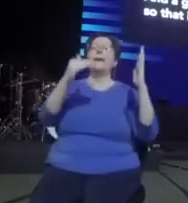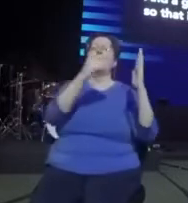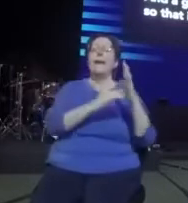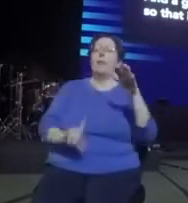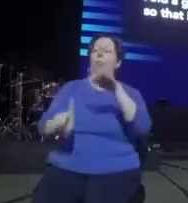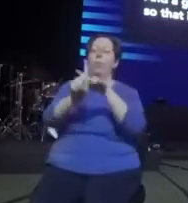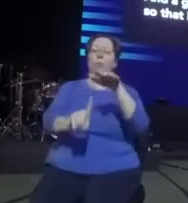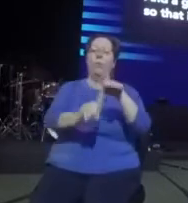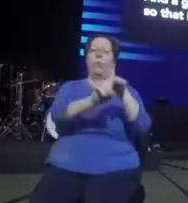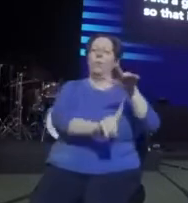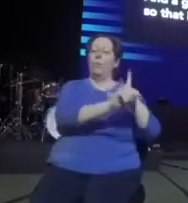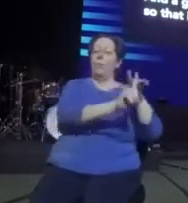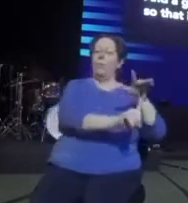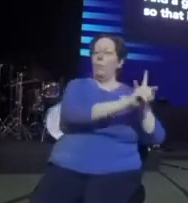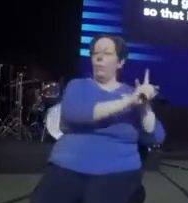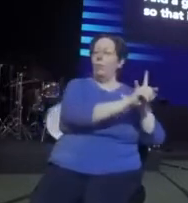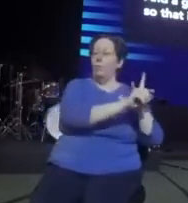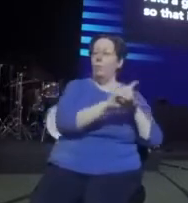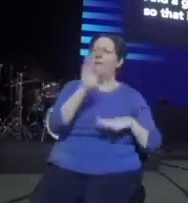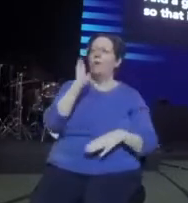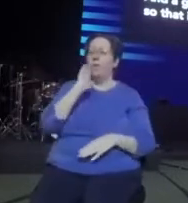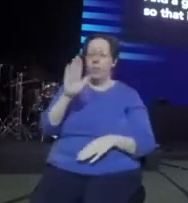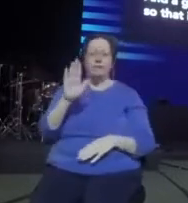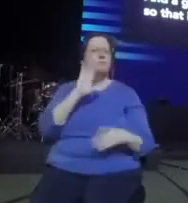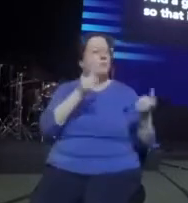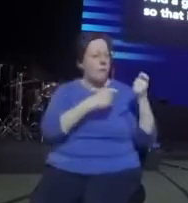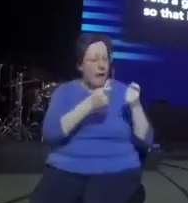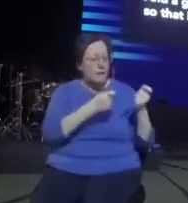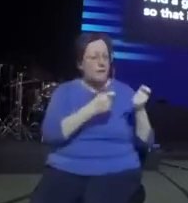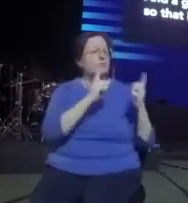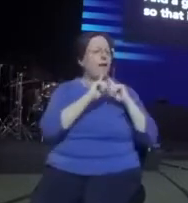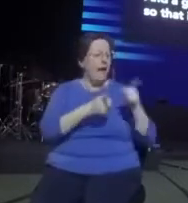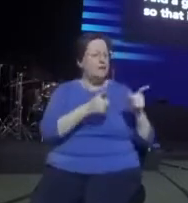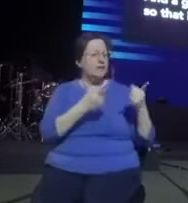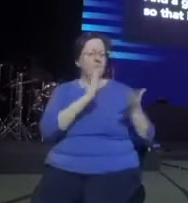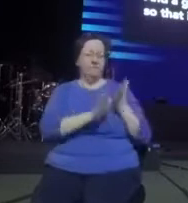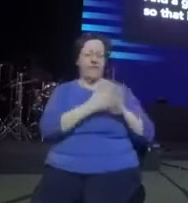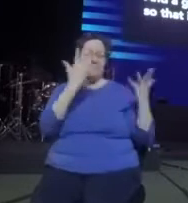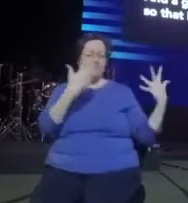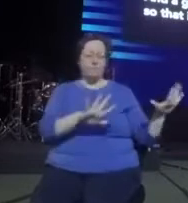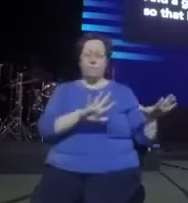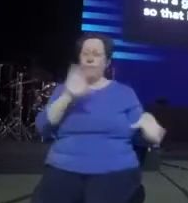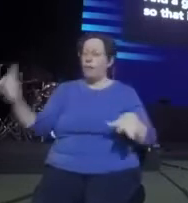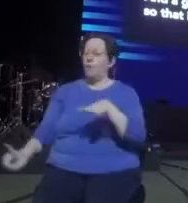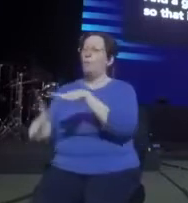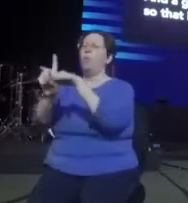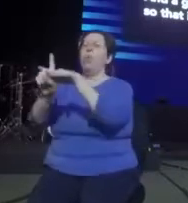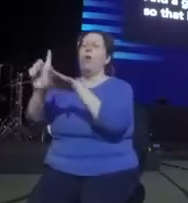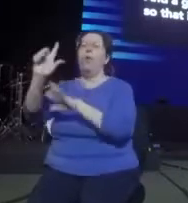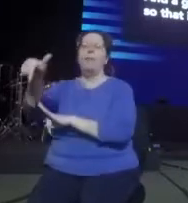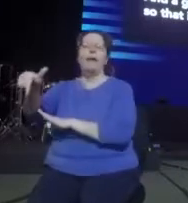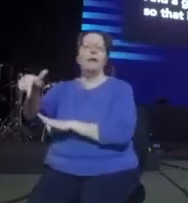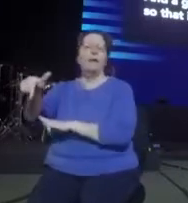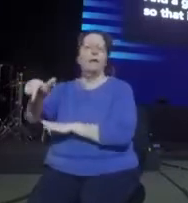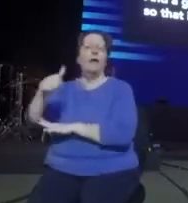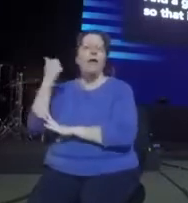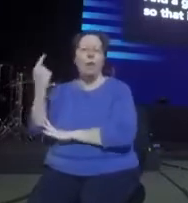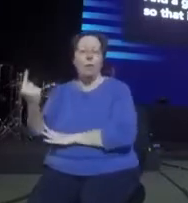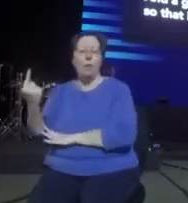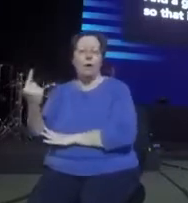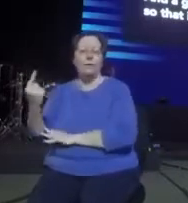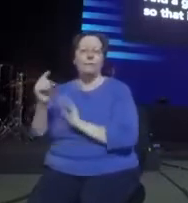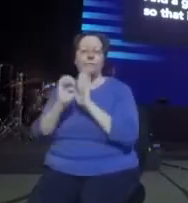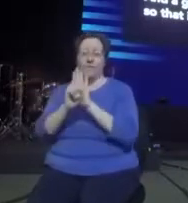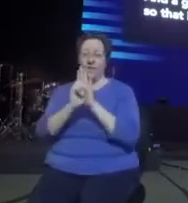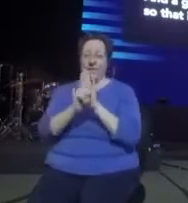again. There's a lot of them that'll be dealt with, solved, but another one comes up somewhere else. For an